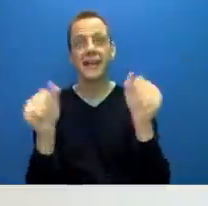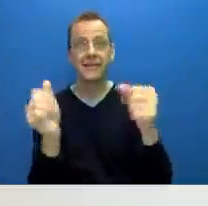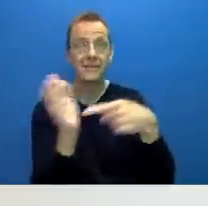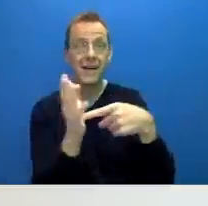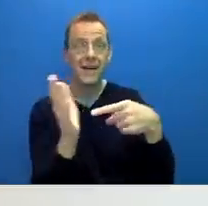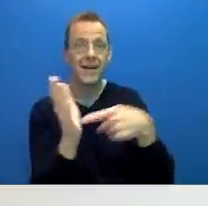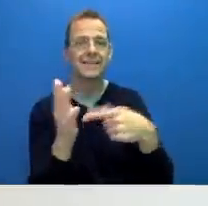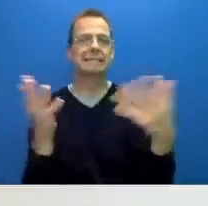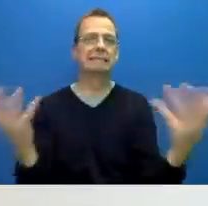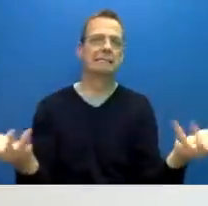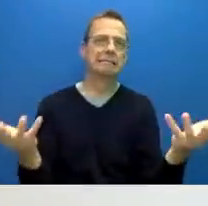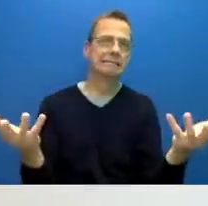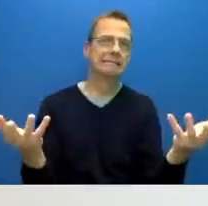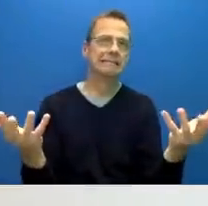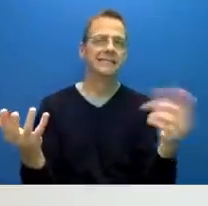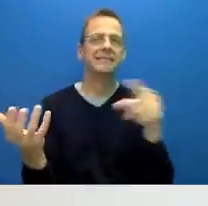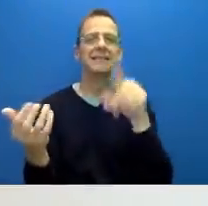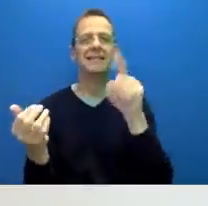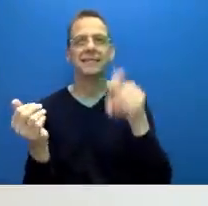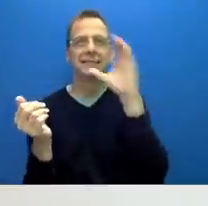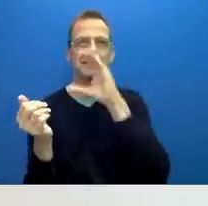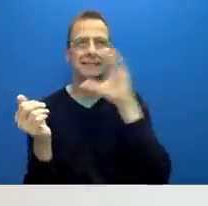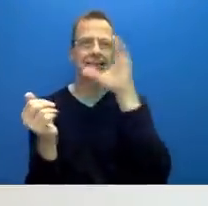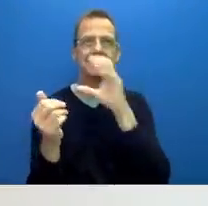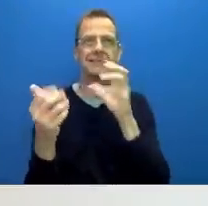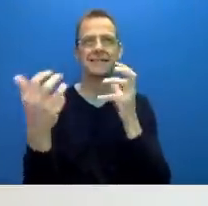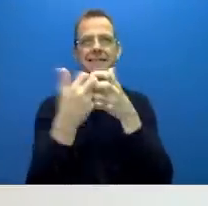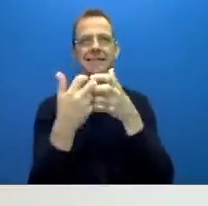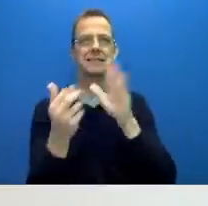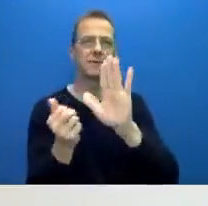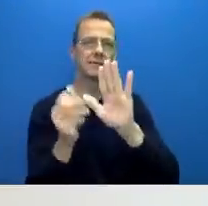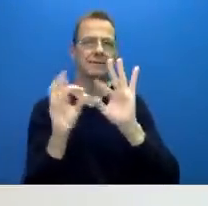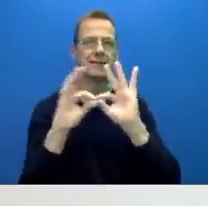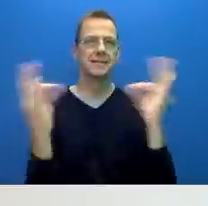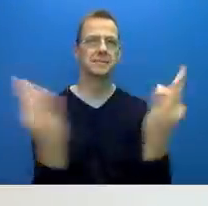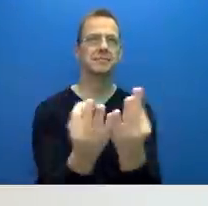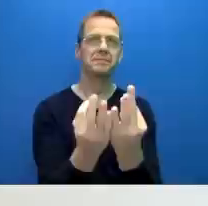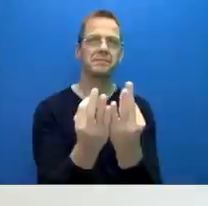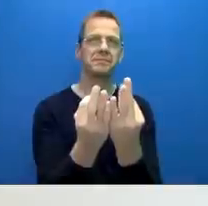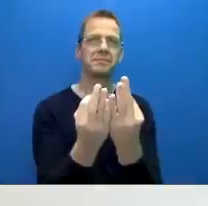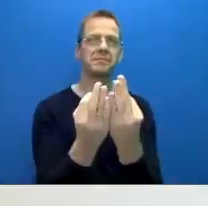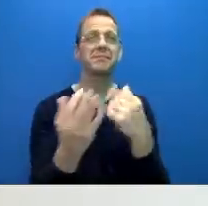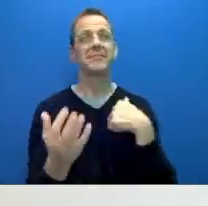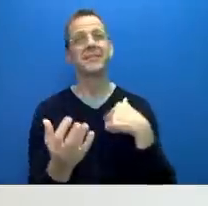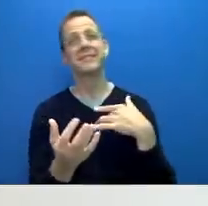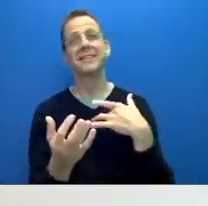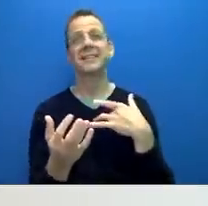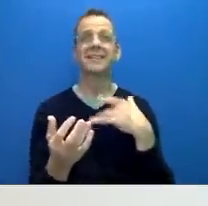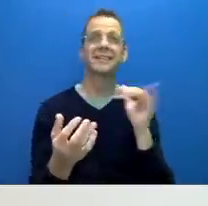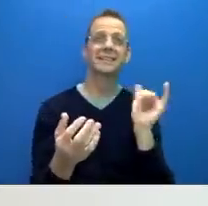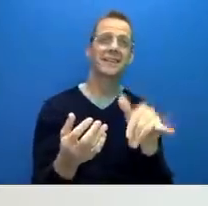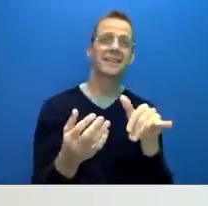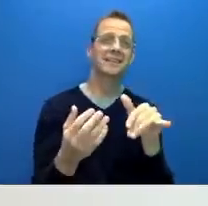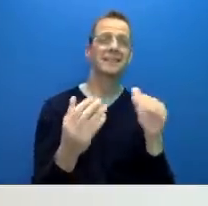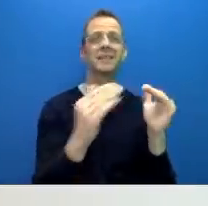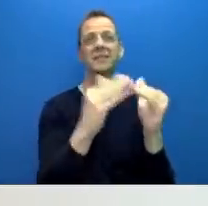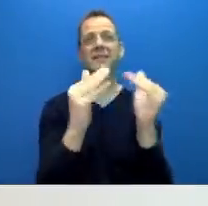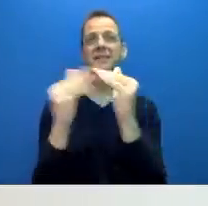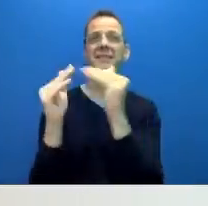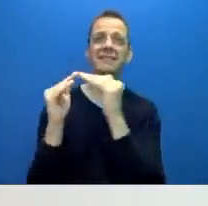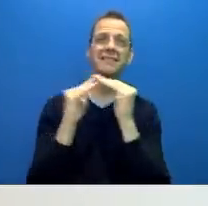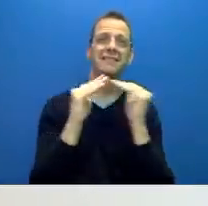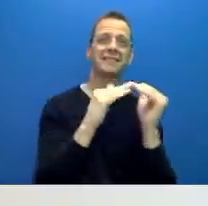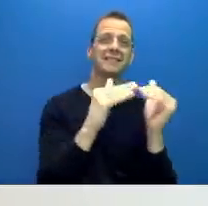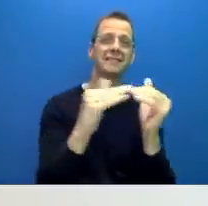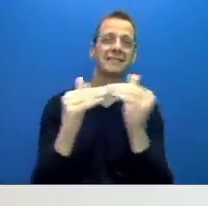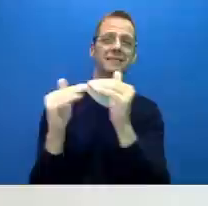better in protecting your children. But again, this is a matter of equity. And when we're looking at masks, it